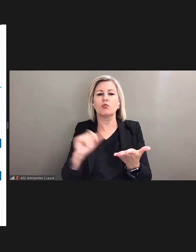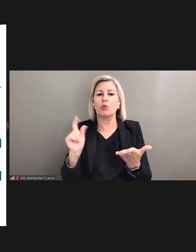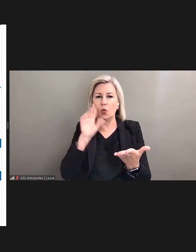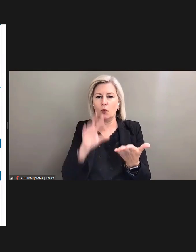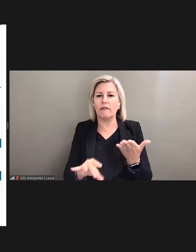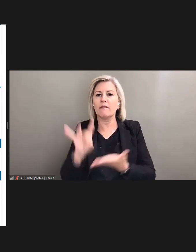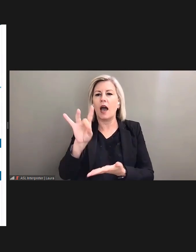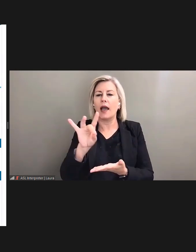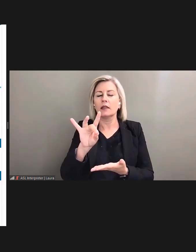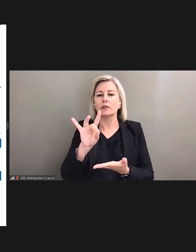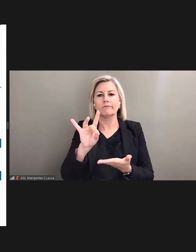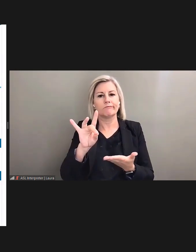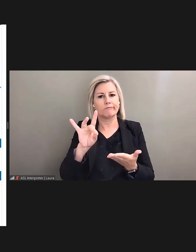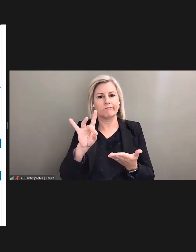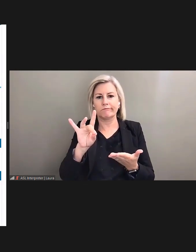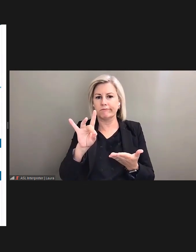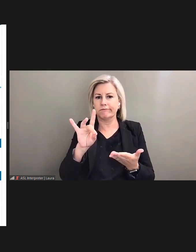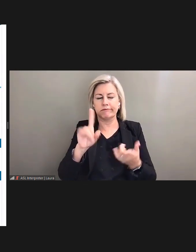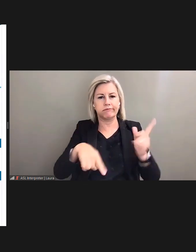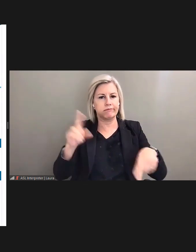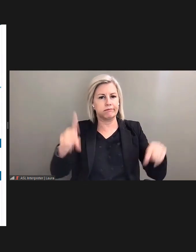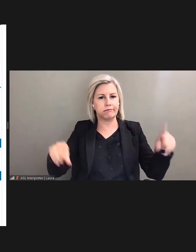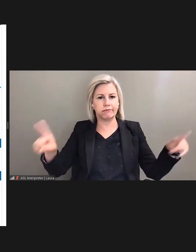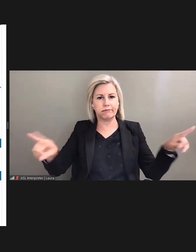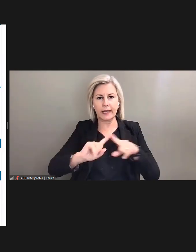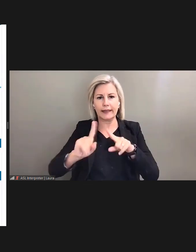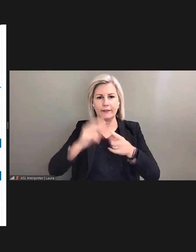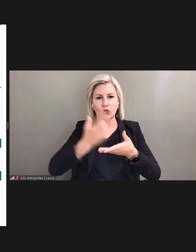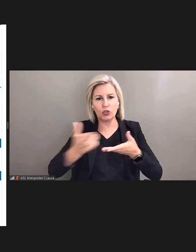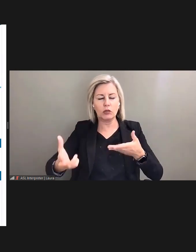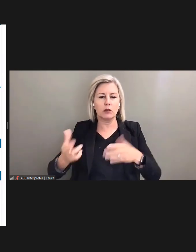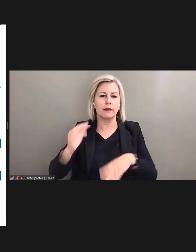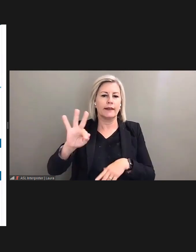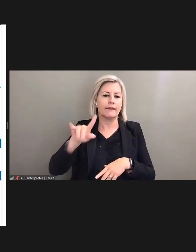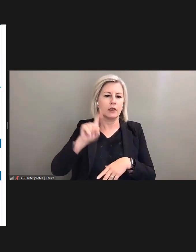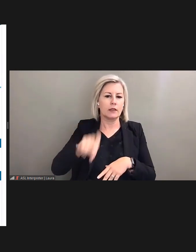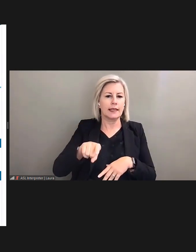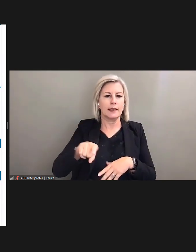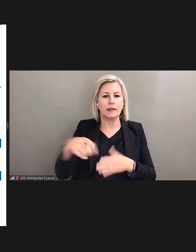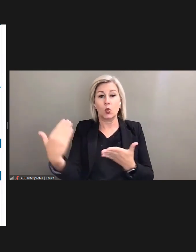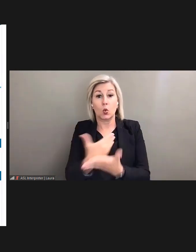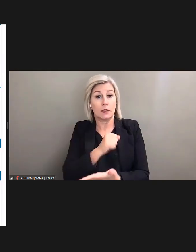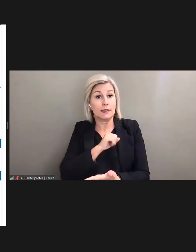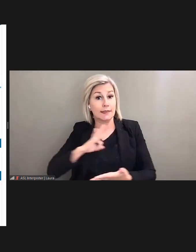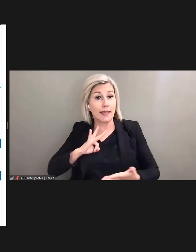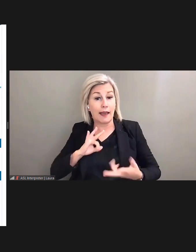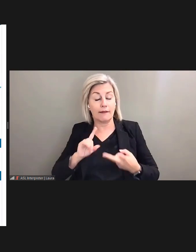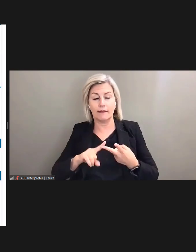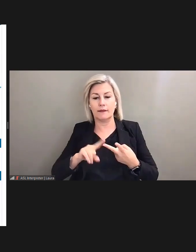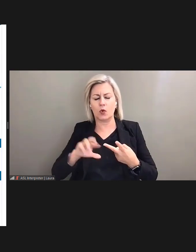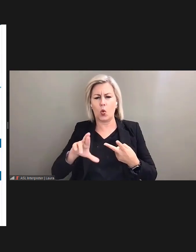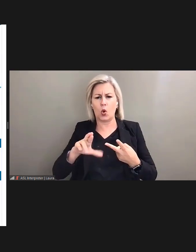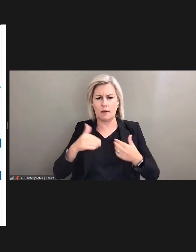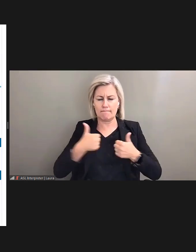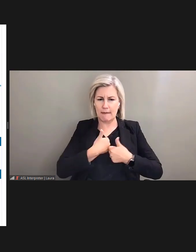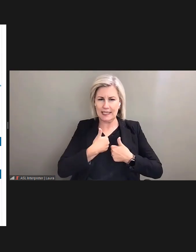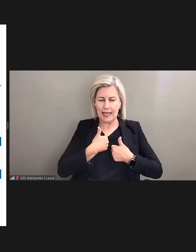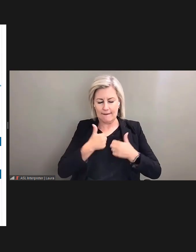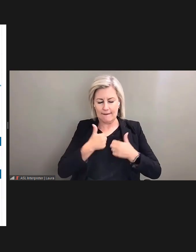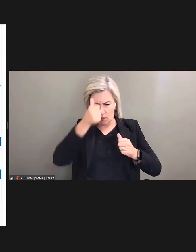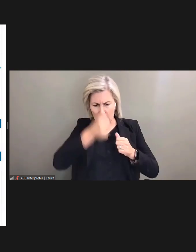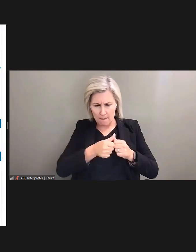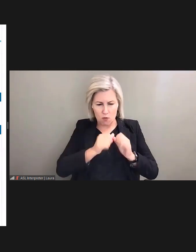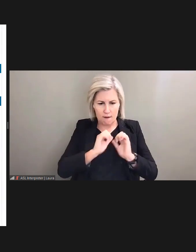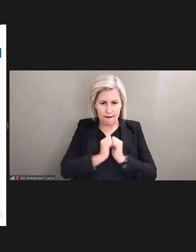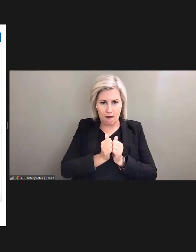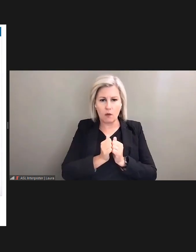find a range of resources there if you're needing to acquaint new staff or to refresh yourself. So